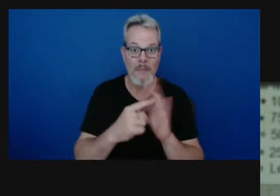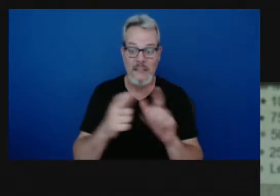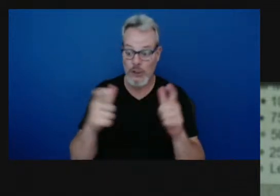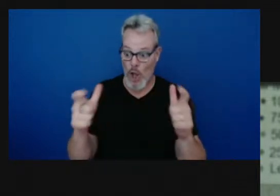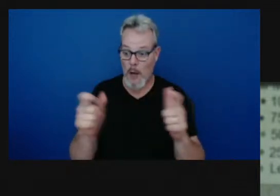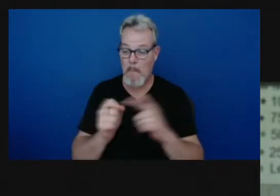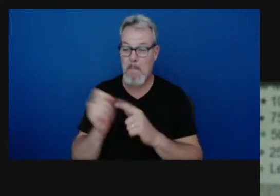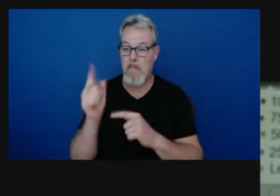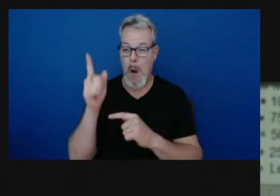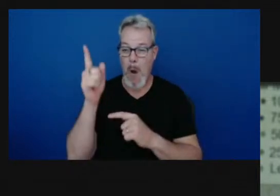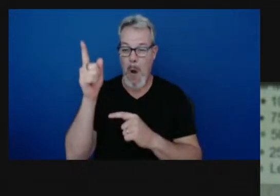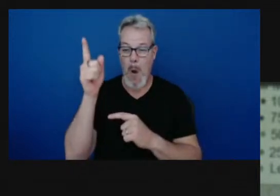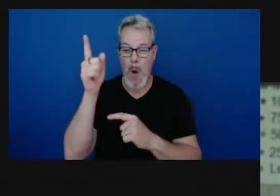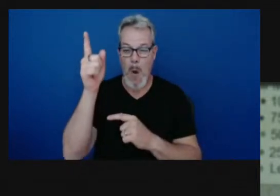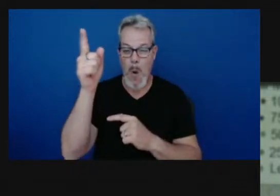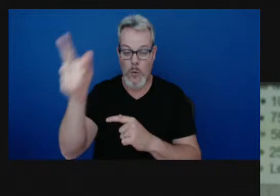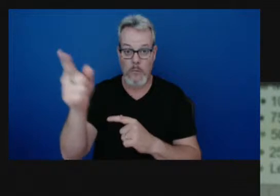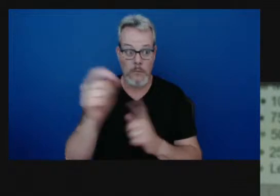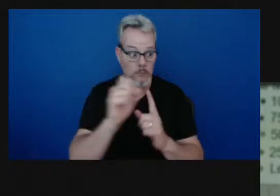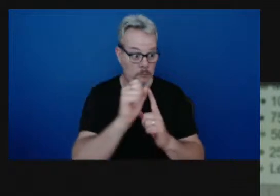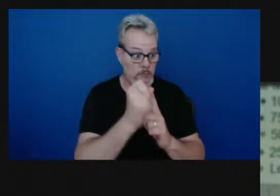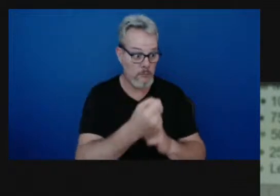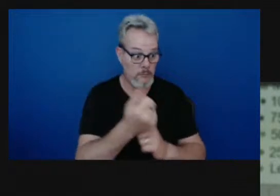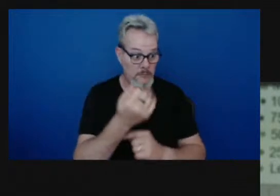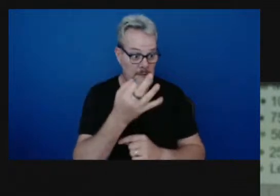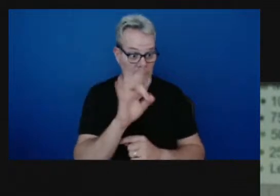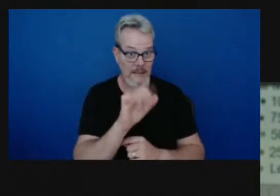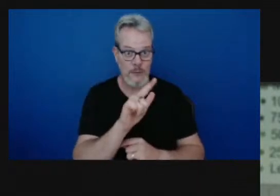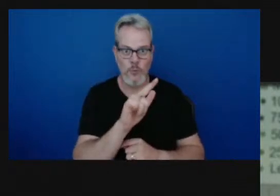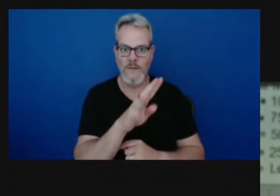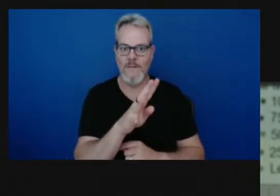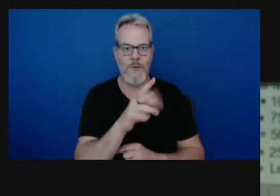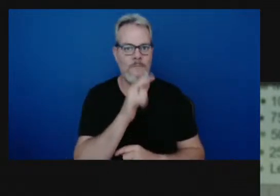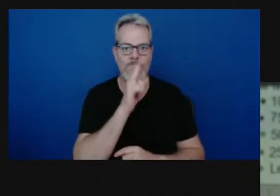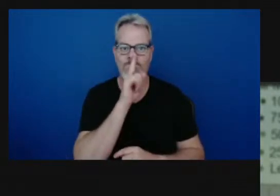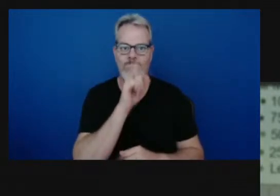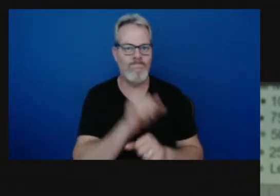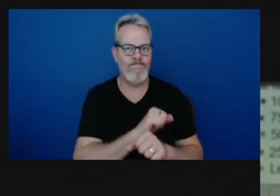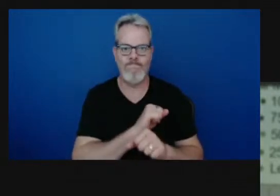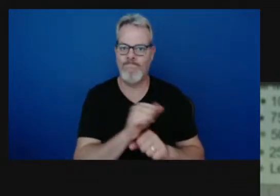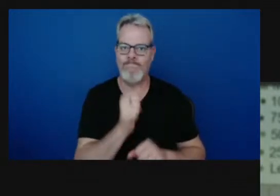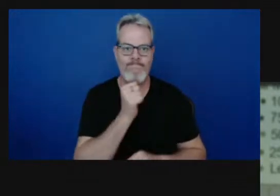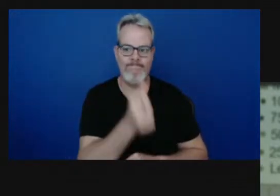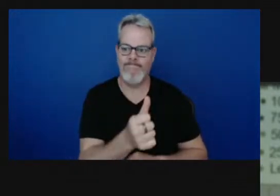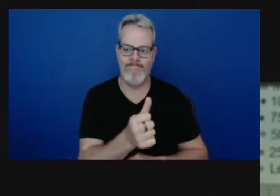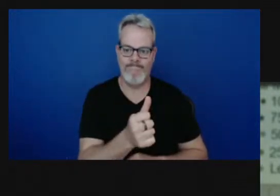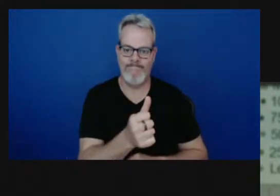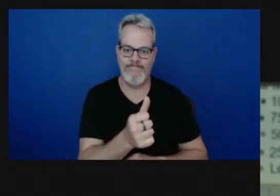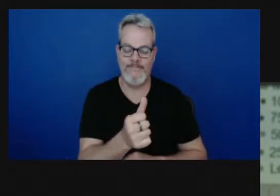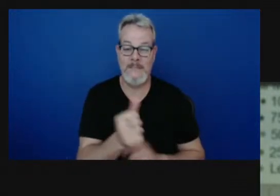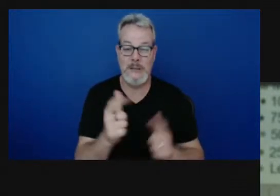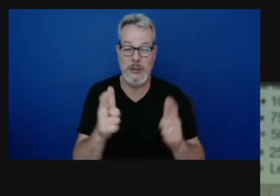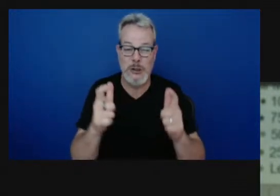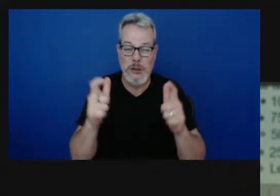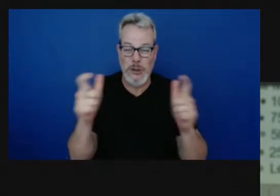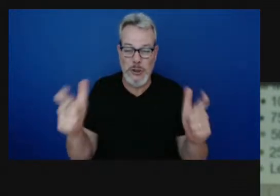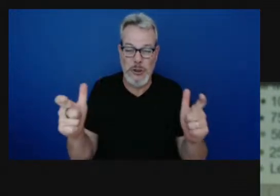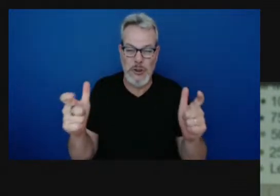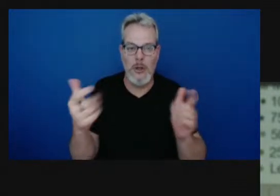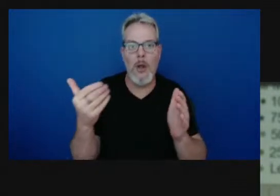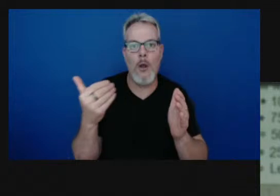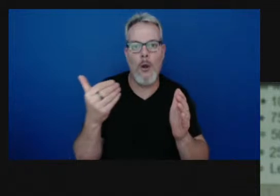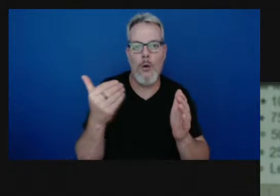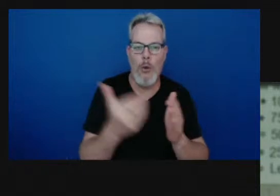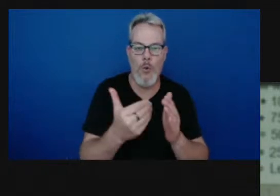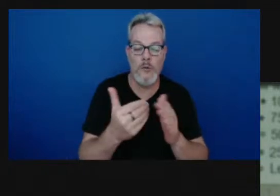was not the case in 1924. Obviously, the larger ones are clustered closer to the pit. The smaller